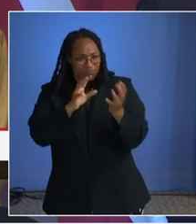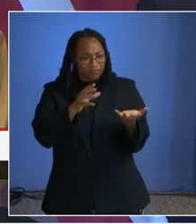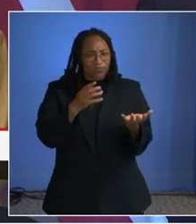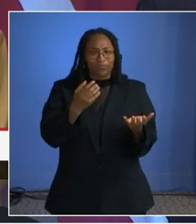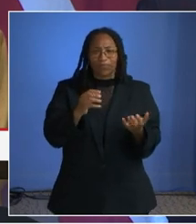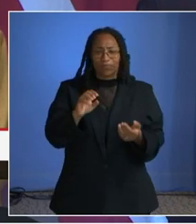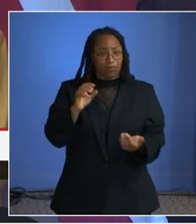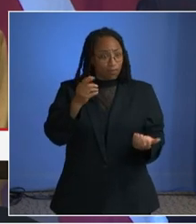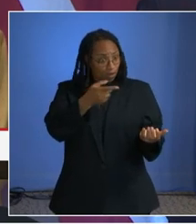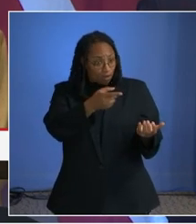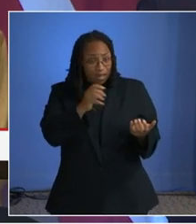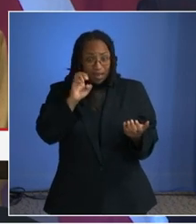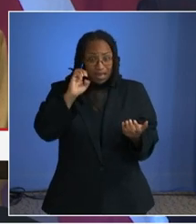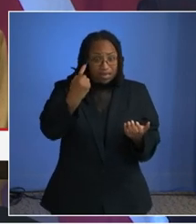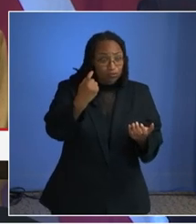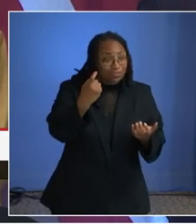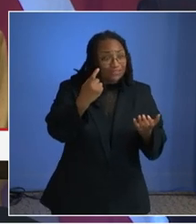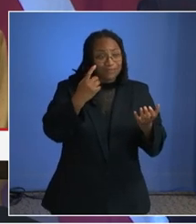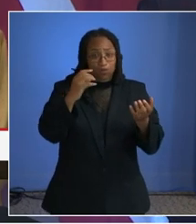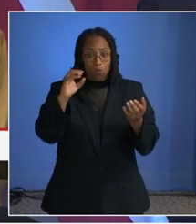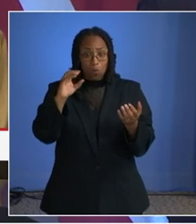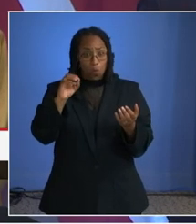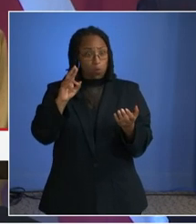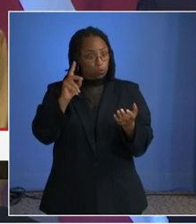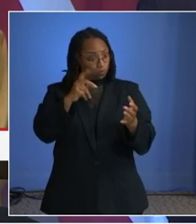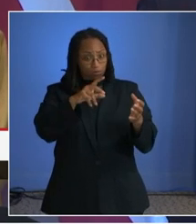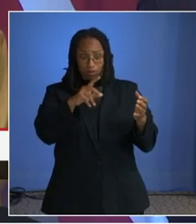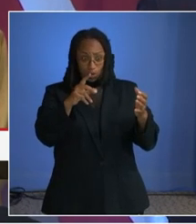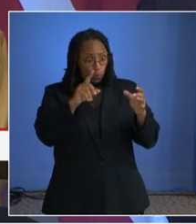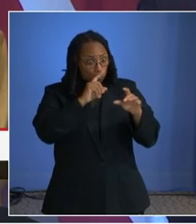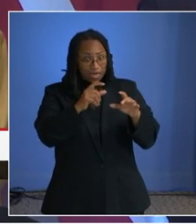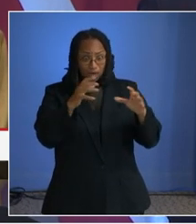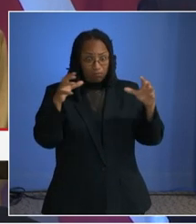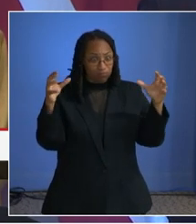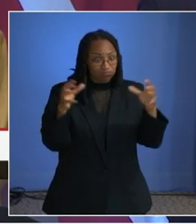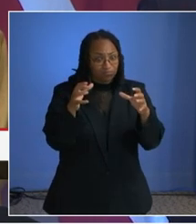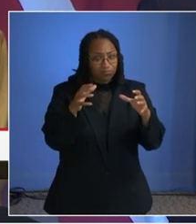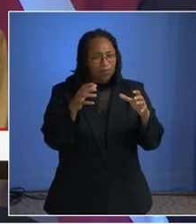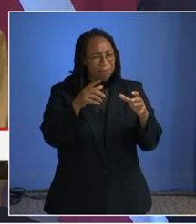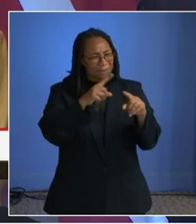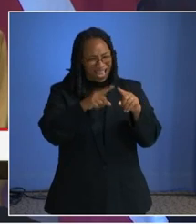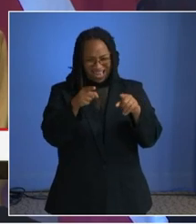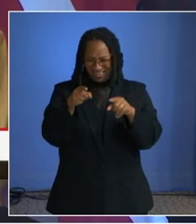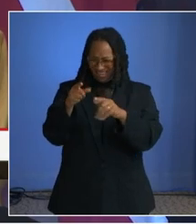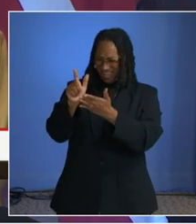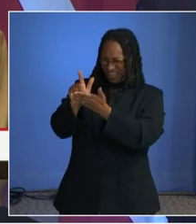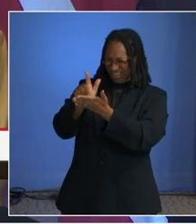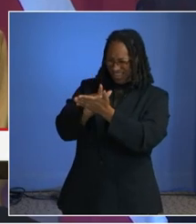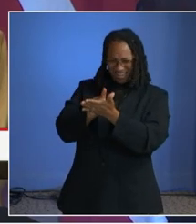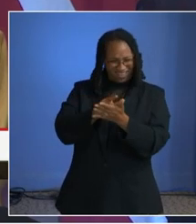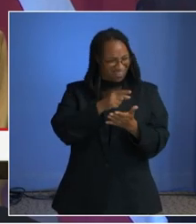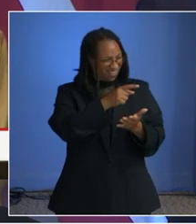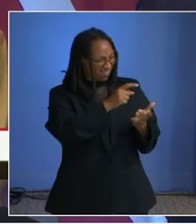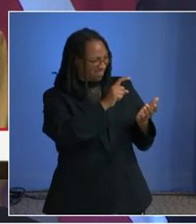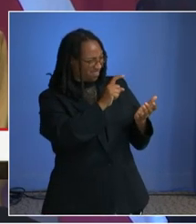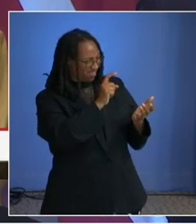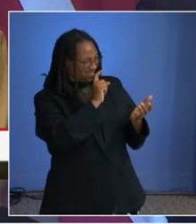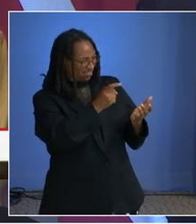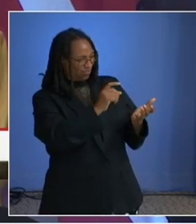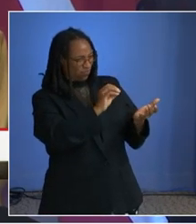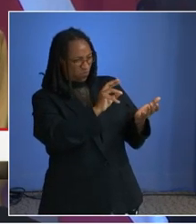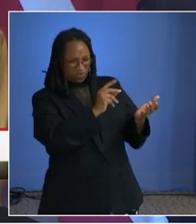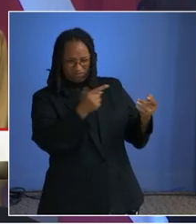DC law. So my question is, why, if the law has been in place since October of